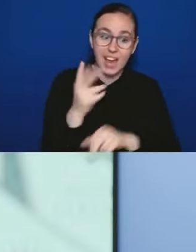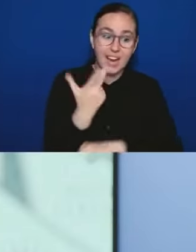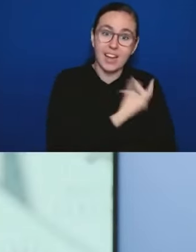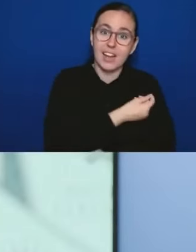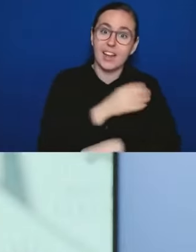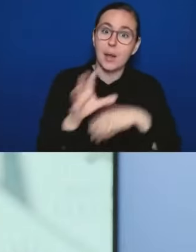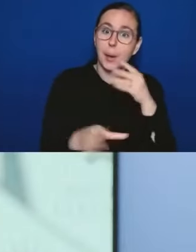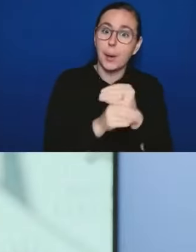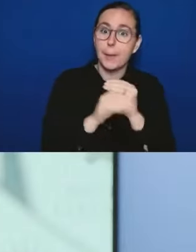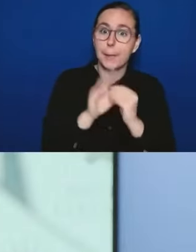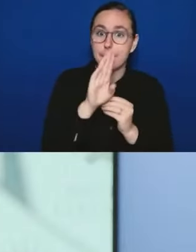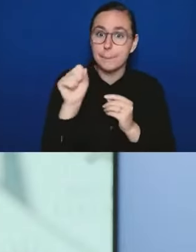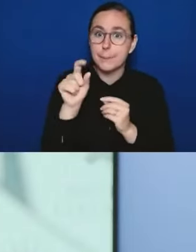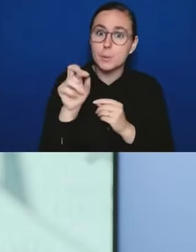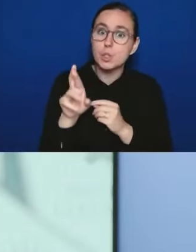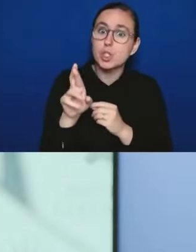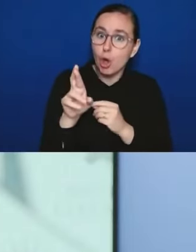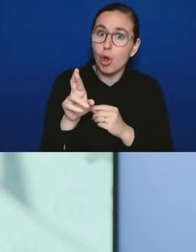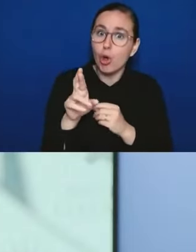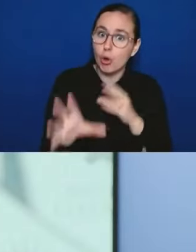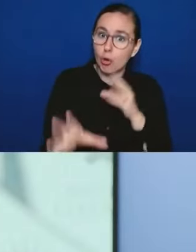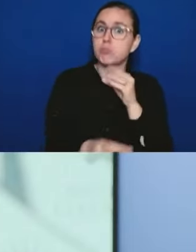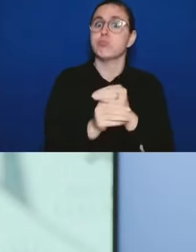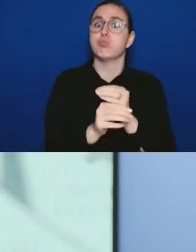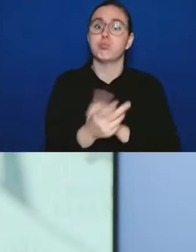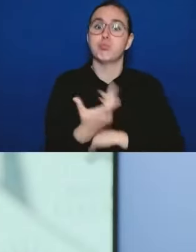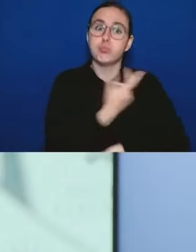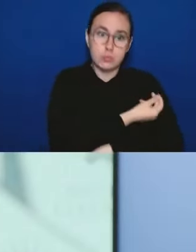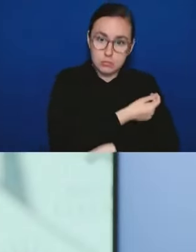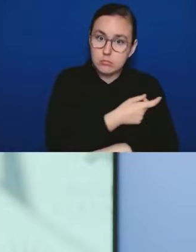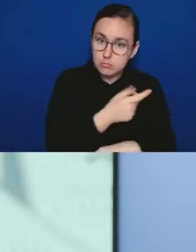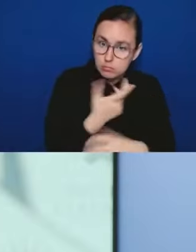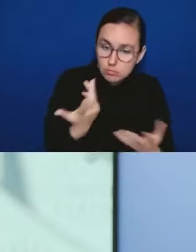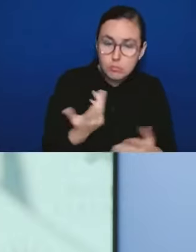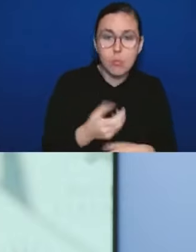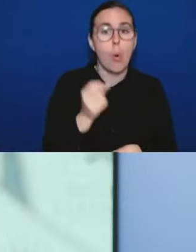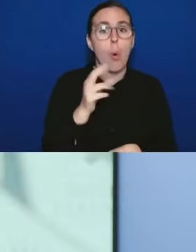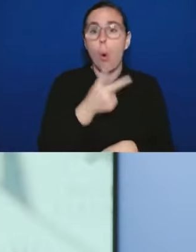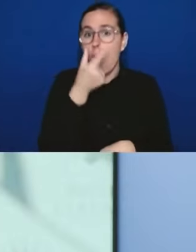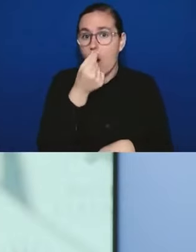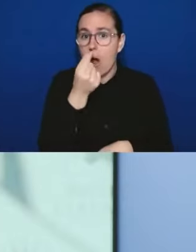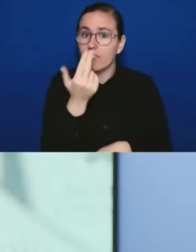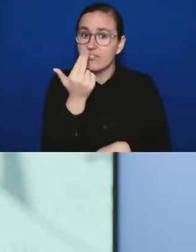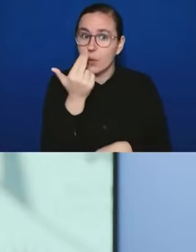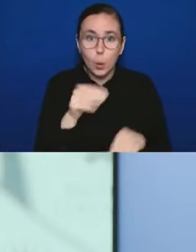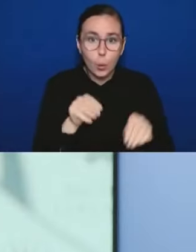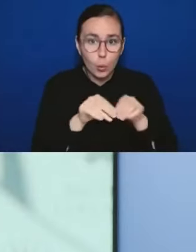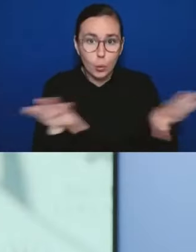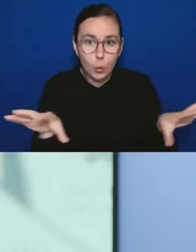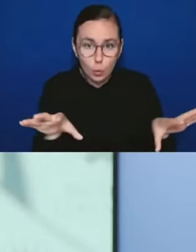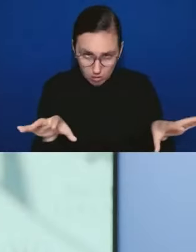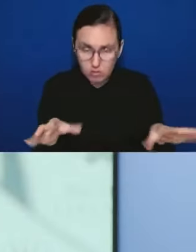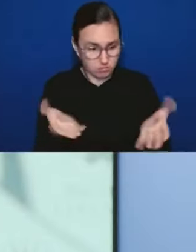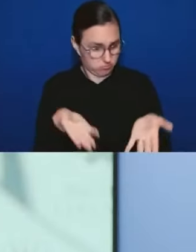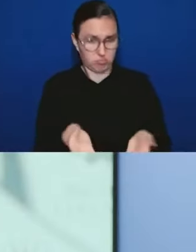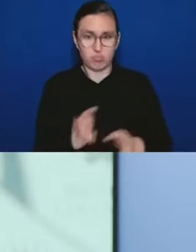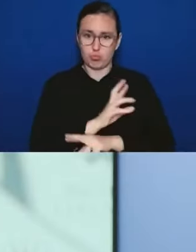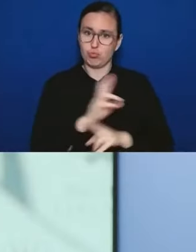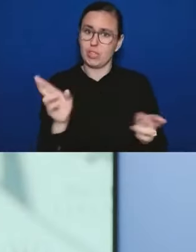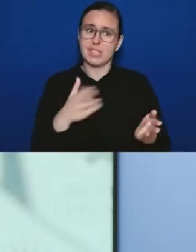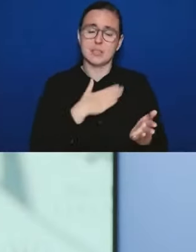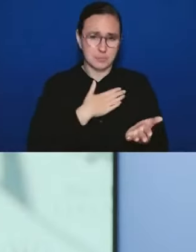invited or when the influenza vaccines are coming in, they are basically here to get immunized against